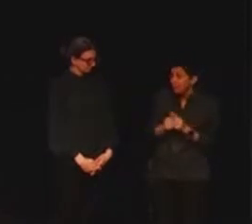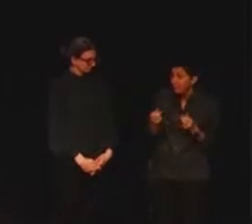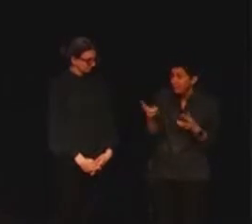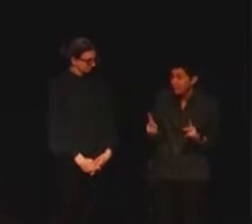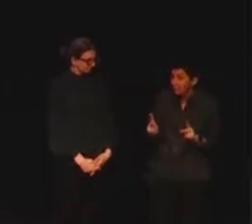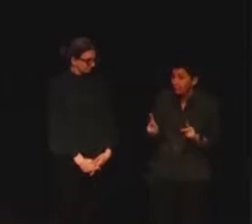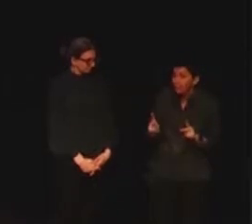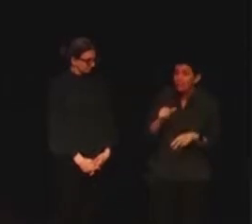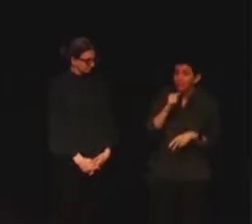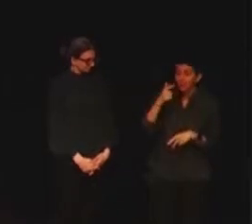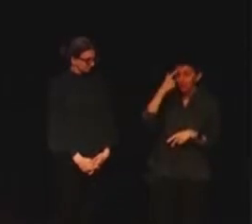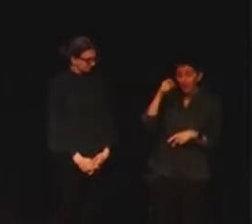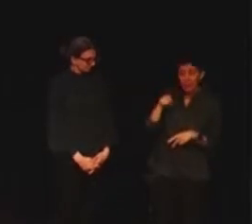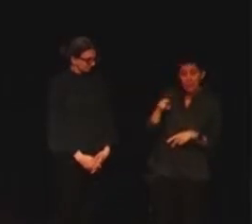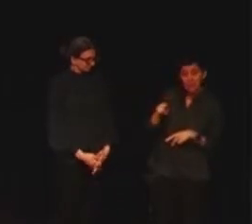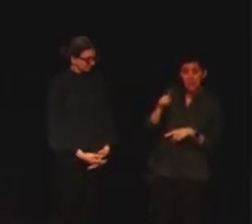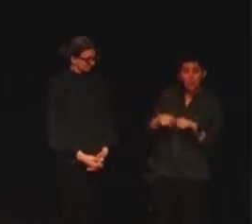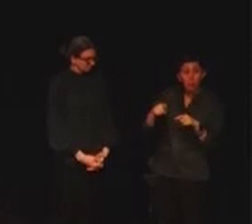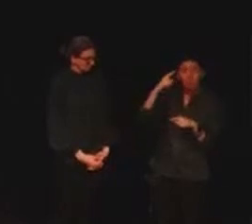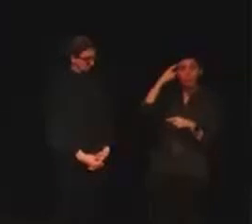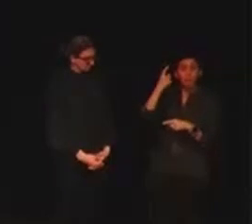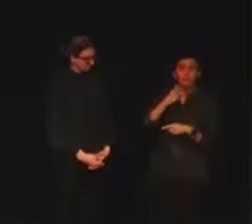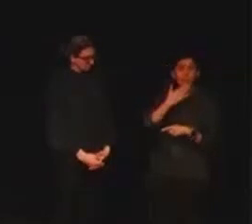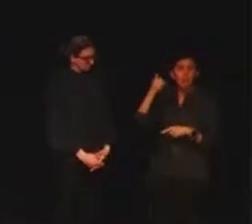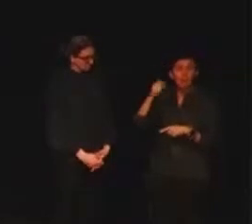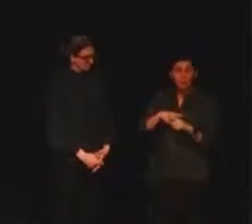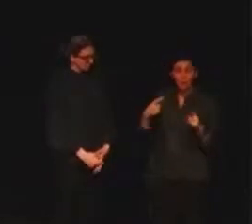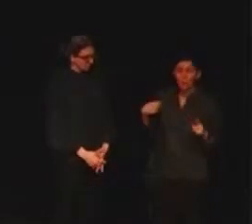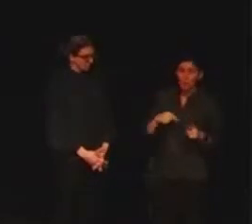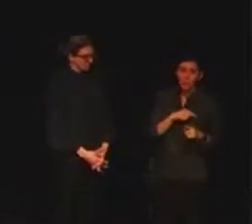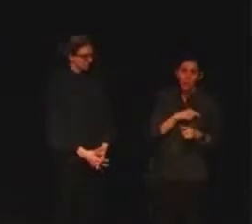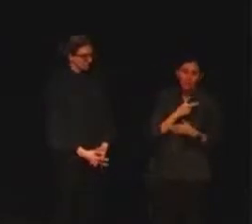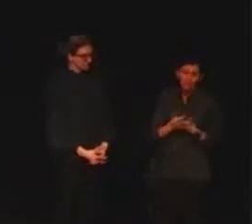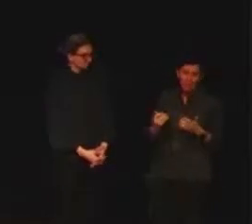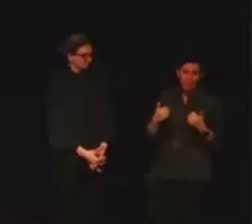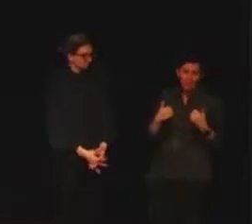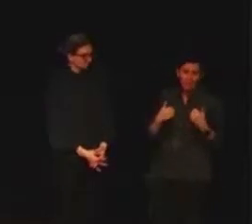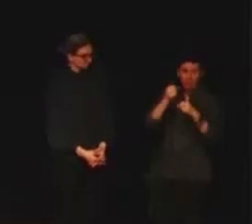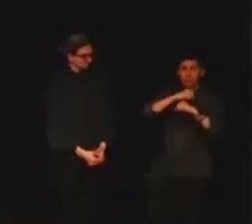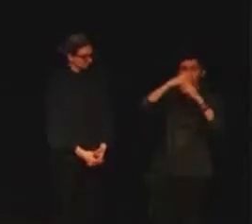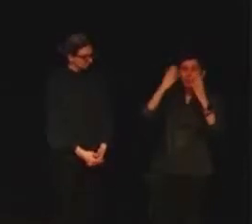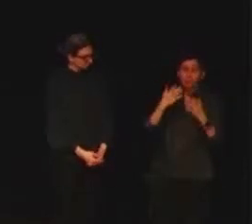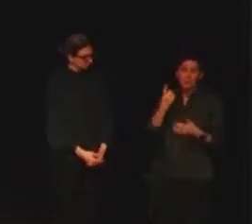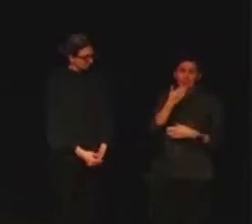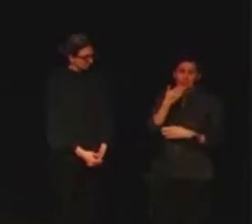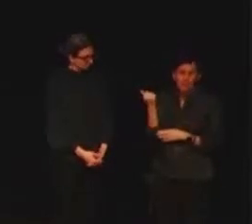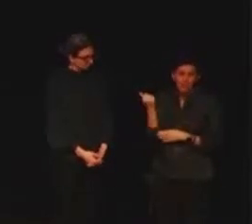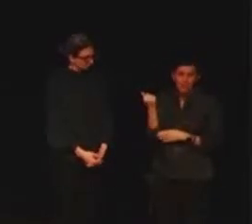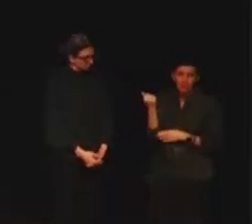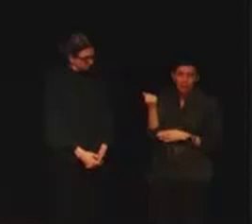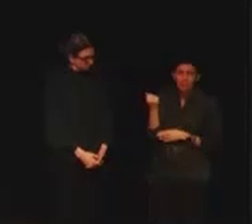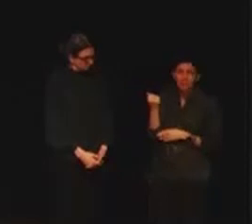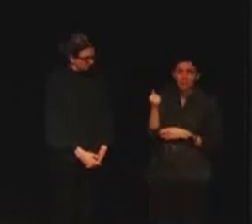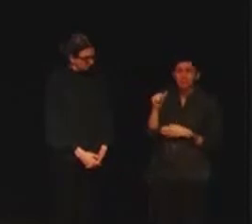not because of a failure of his imagination, it's because of the failure of our imagination. So I guess like that was